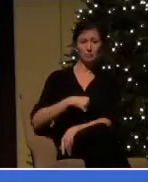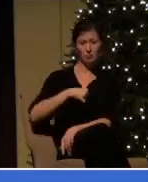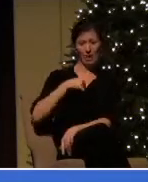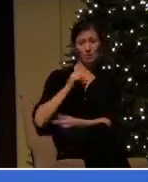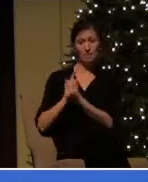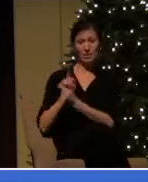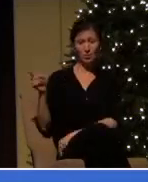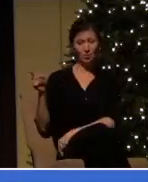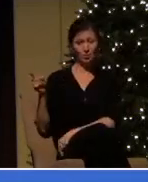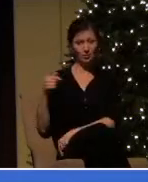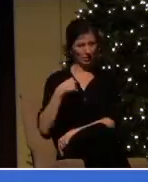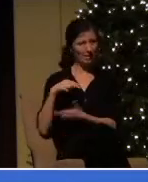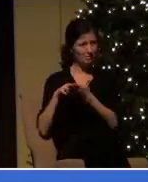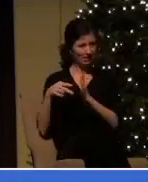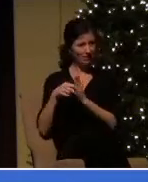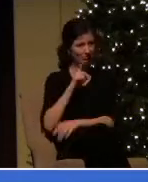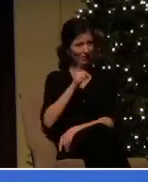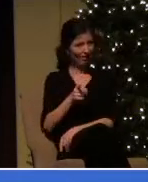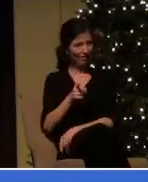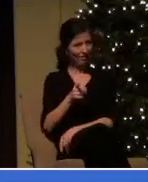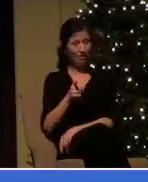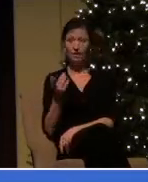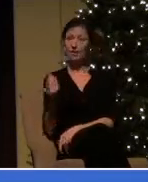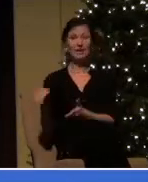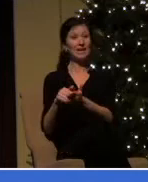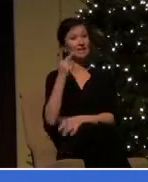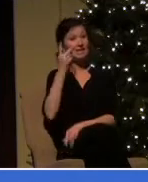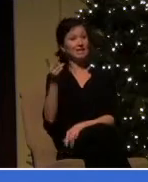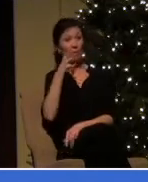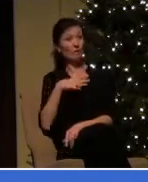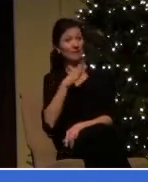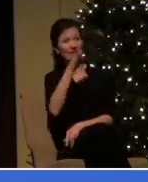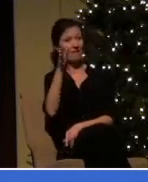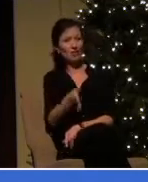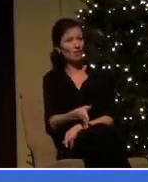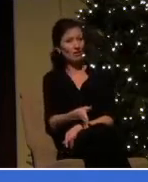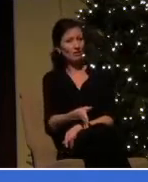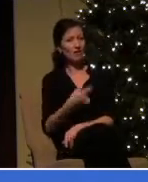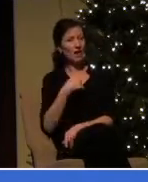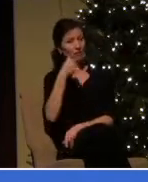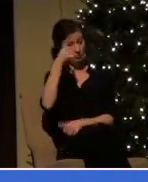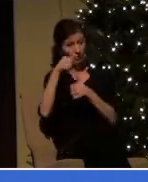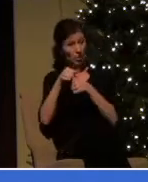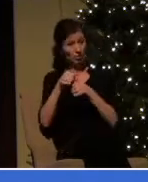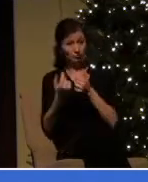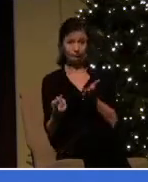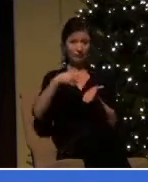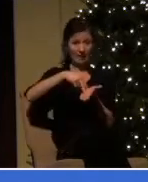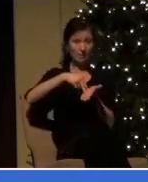it. I never saw Isabel after that. I still remember smiling and waving goodbye to her since that